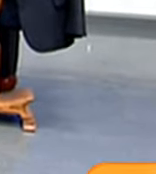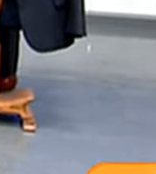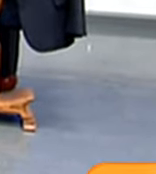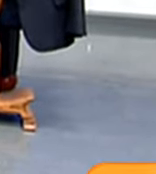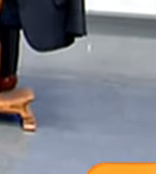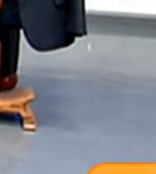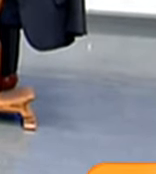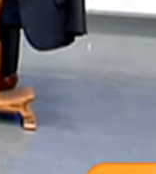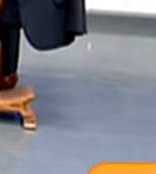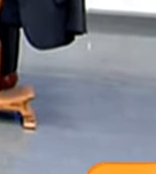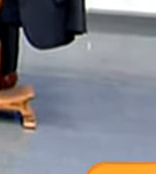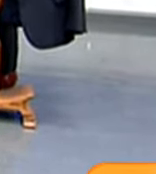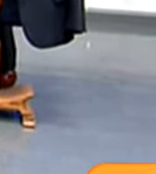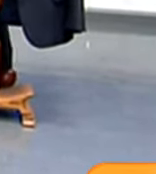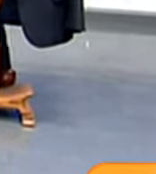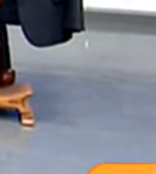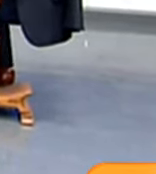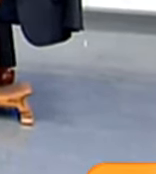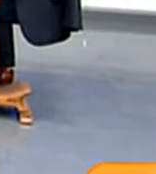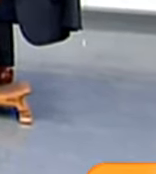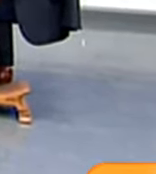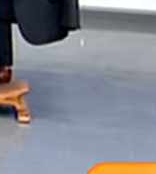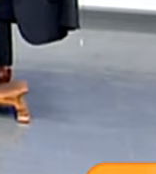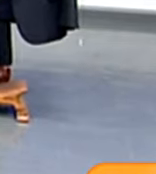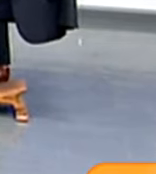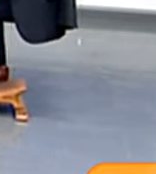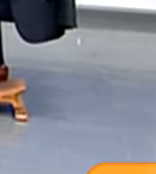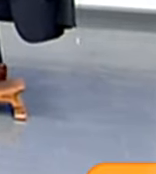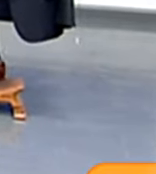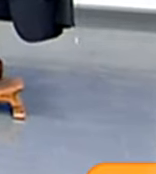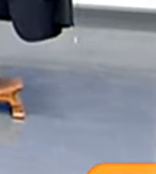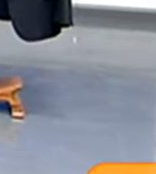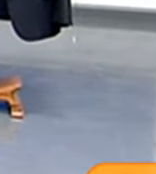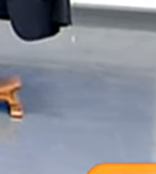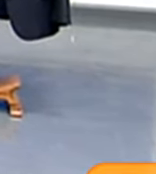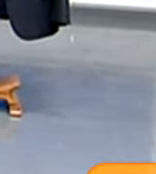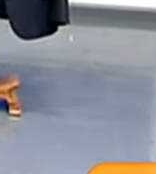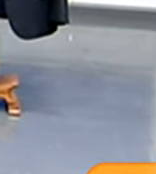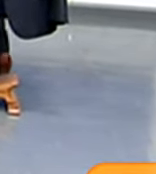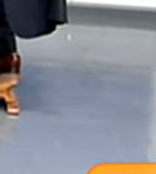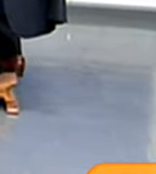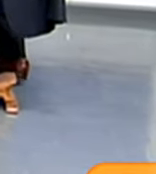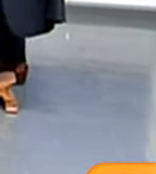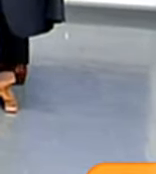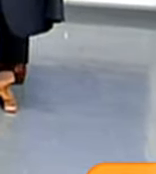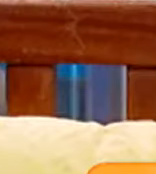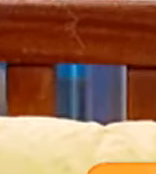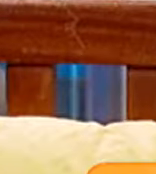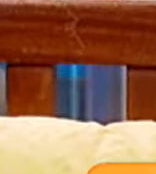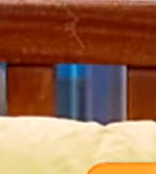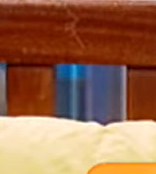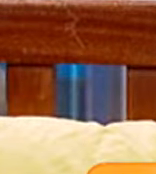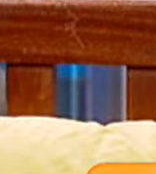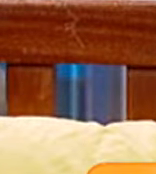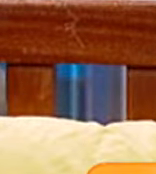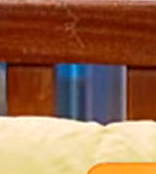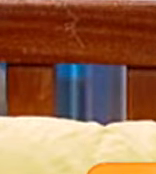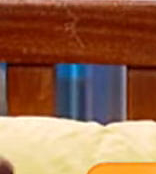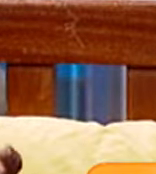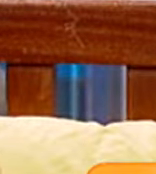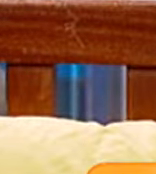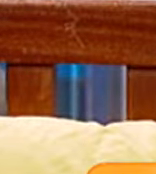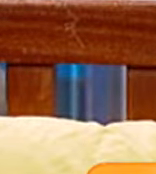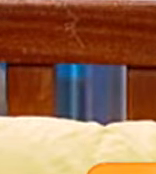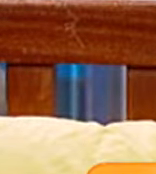So who would be the suppliers of construction materials? Local. All local? All local. I mean, unless something is not available.